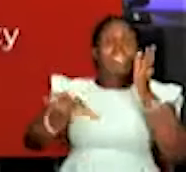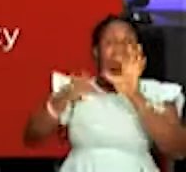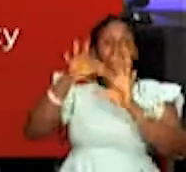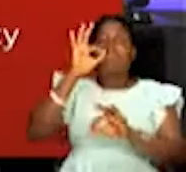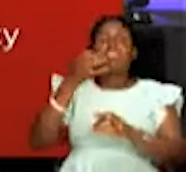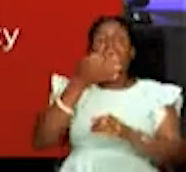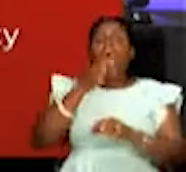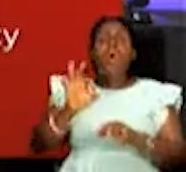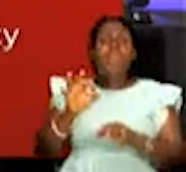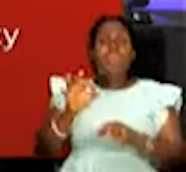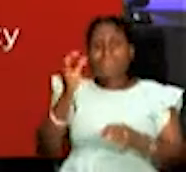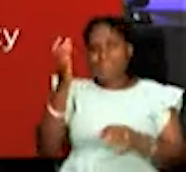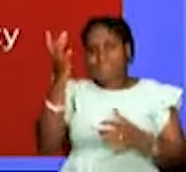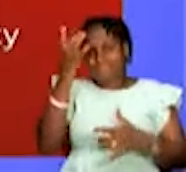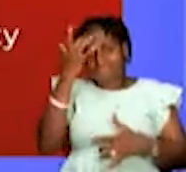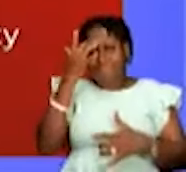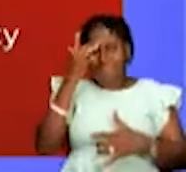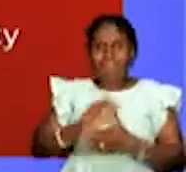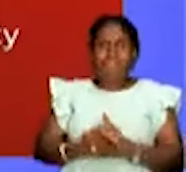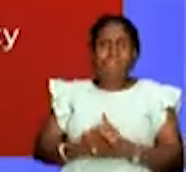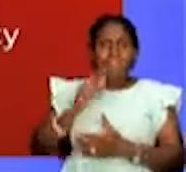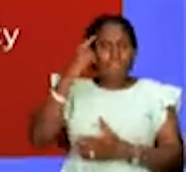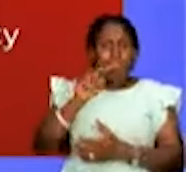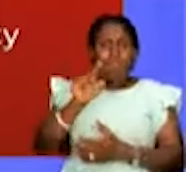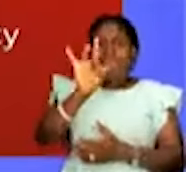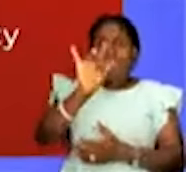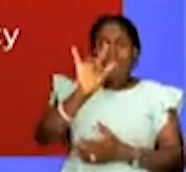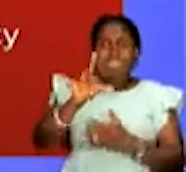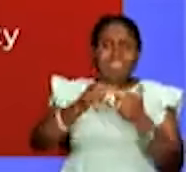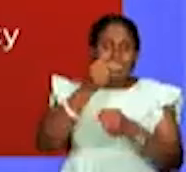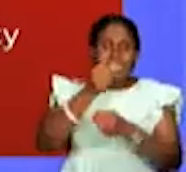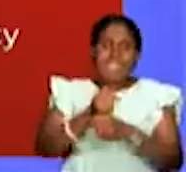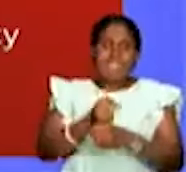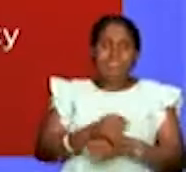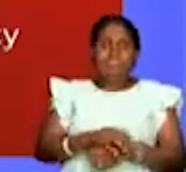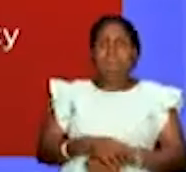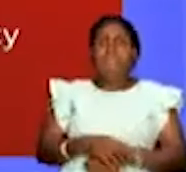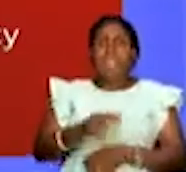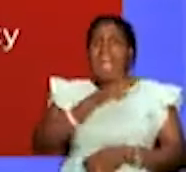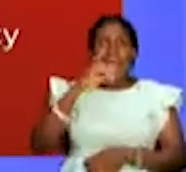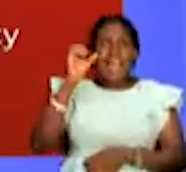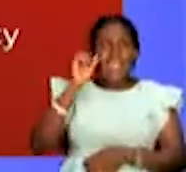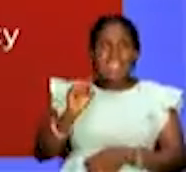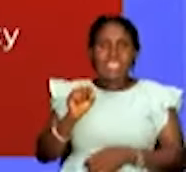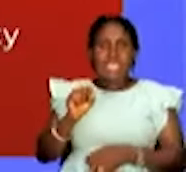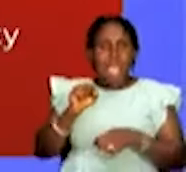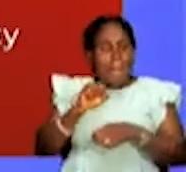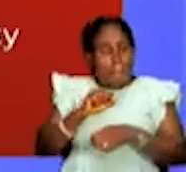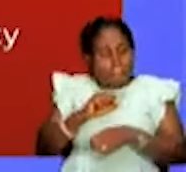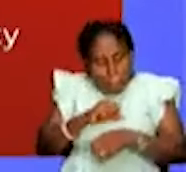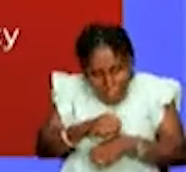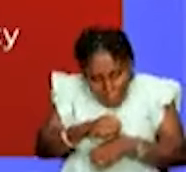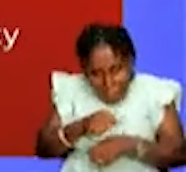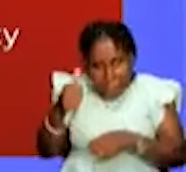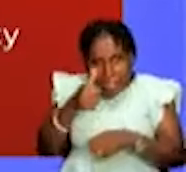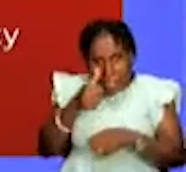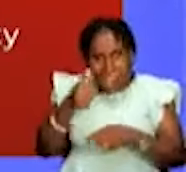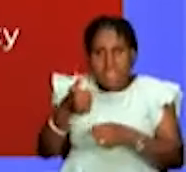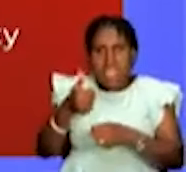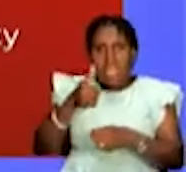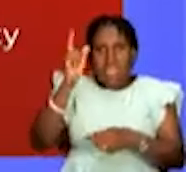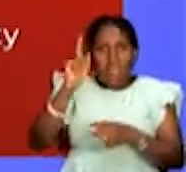long? 18 years. And she bound herself together and could in no